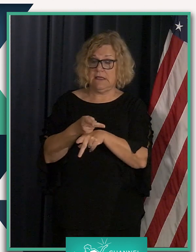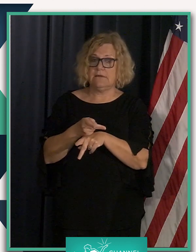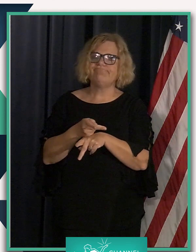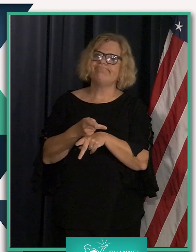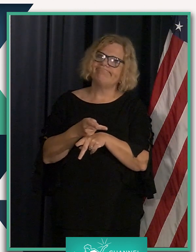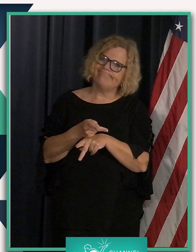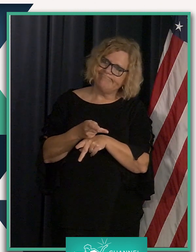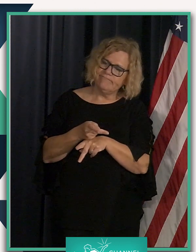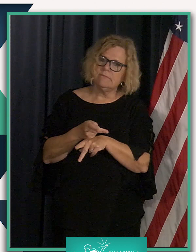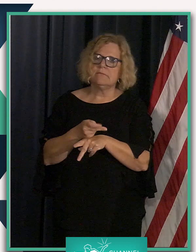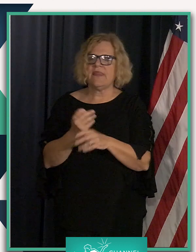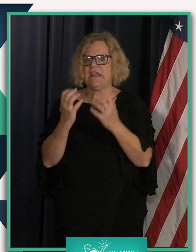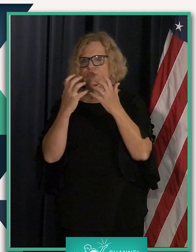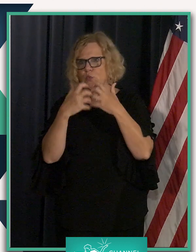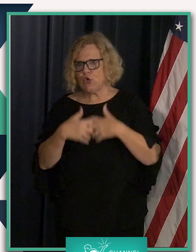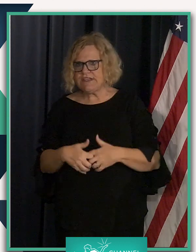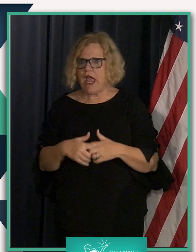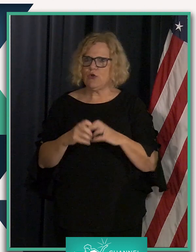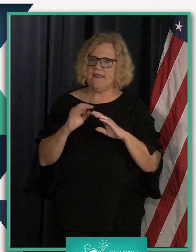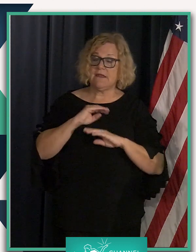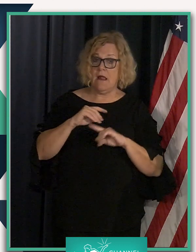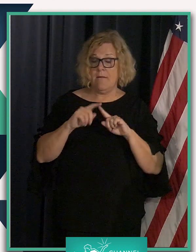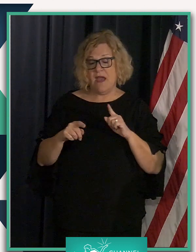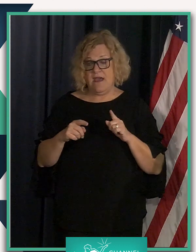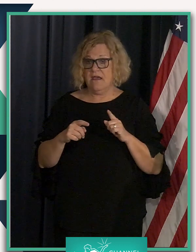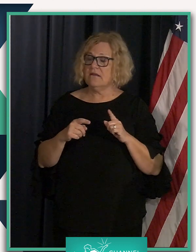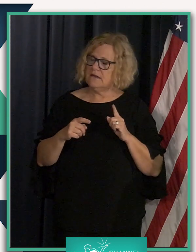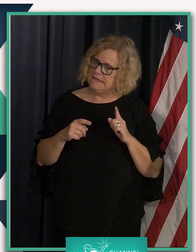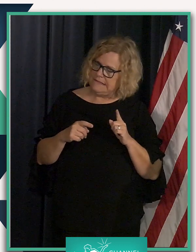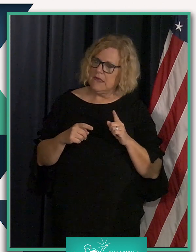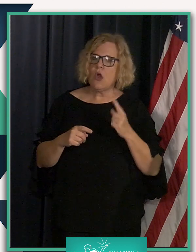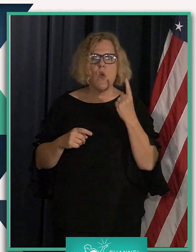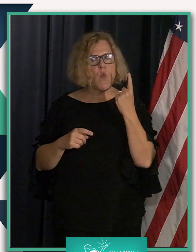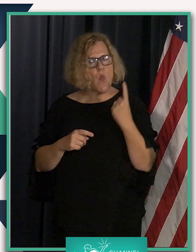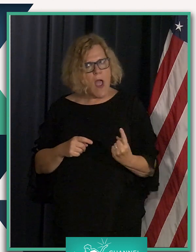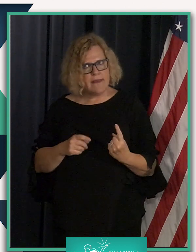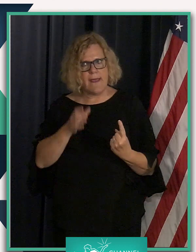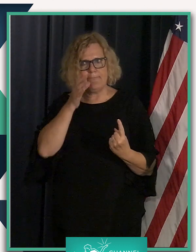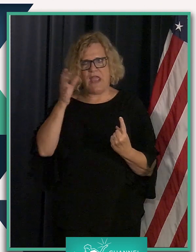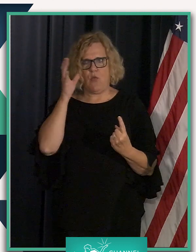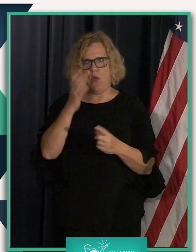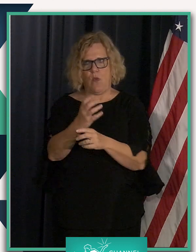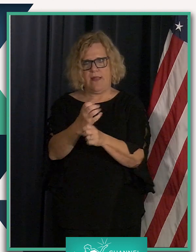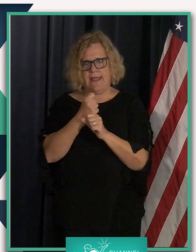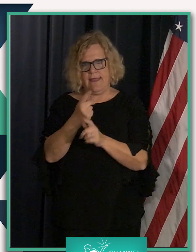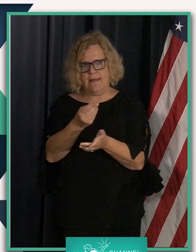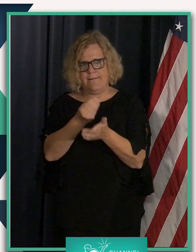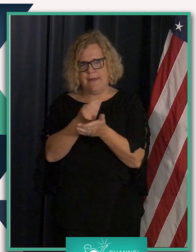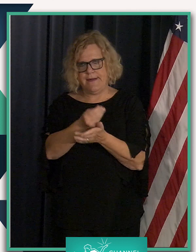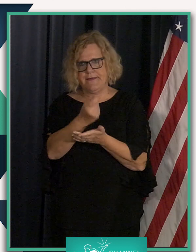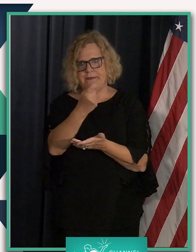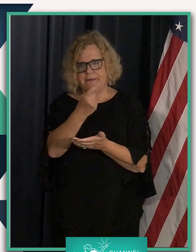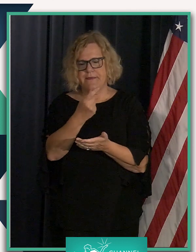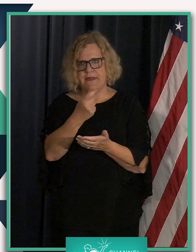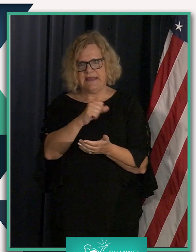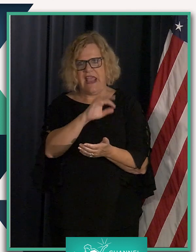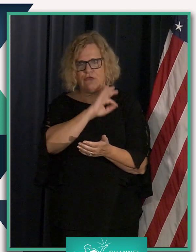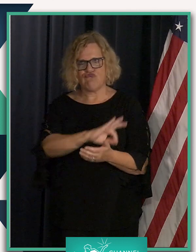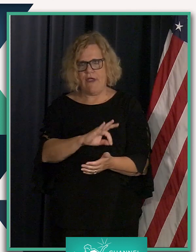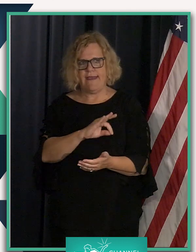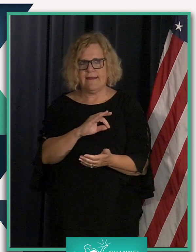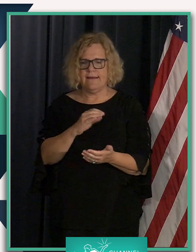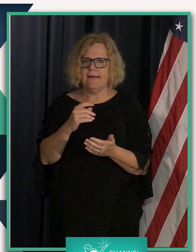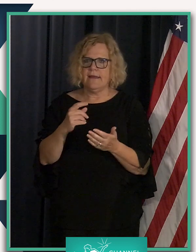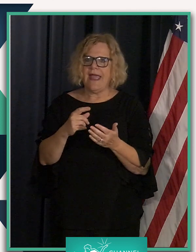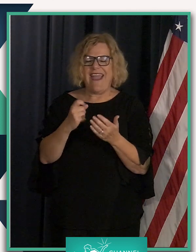that is worked out in the settlement, but one way or another, only one parent can take the credit. In some